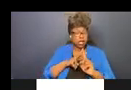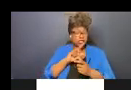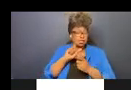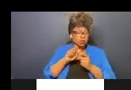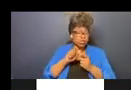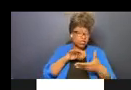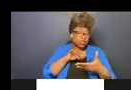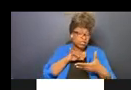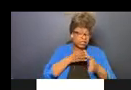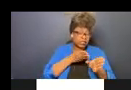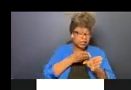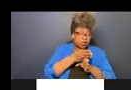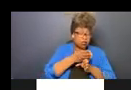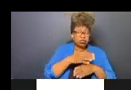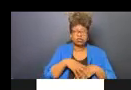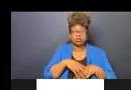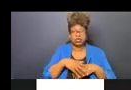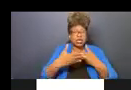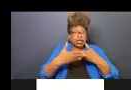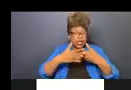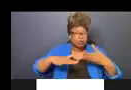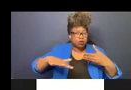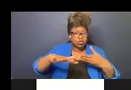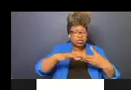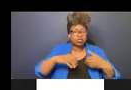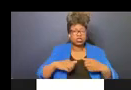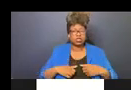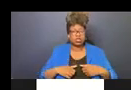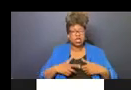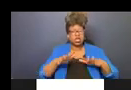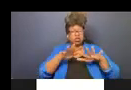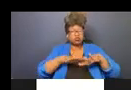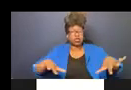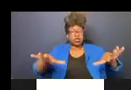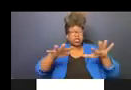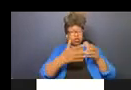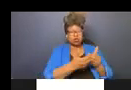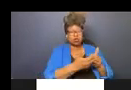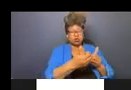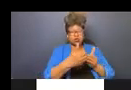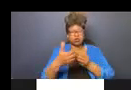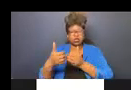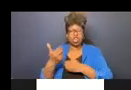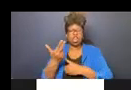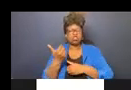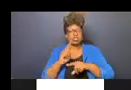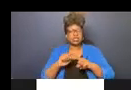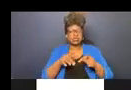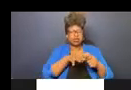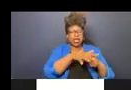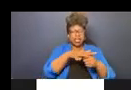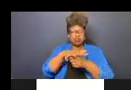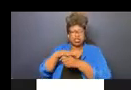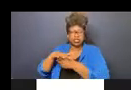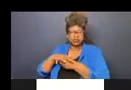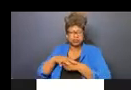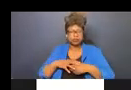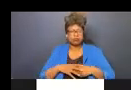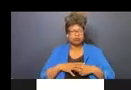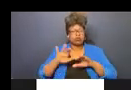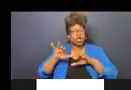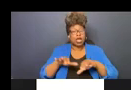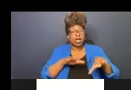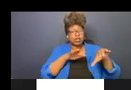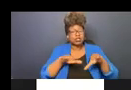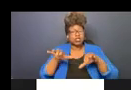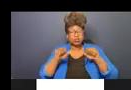areas or neighborhoods. We've broken down the region into 13 of them. Actions that might be taken at the municipal